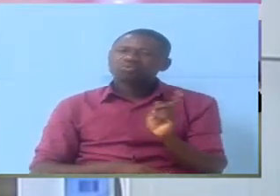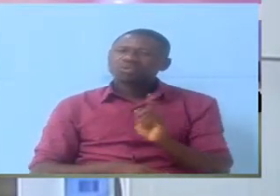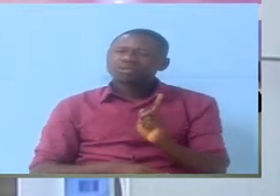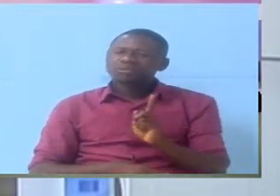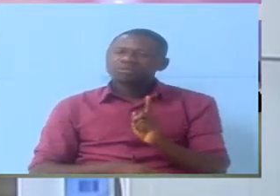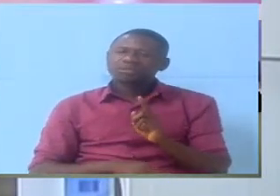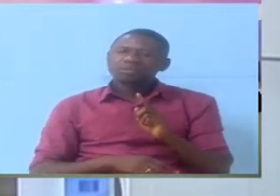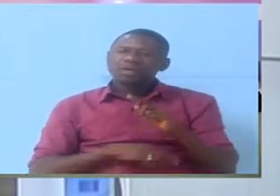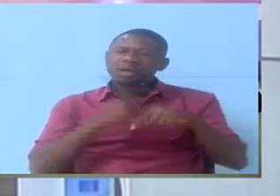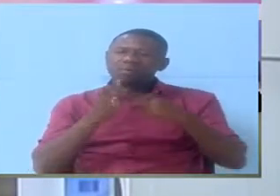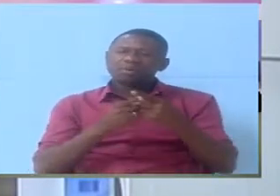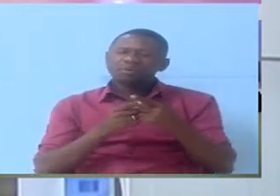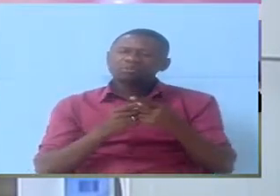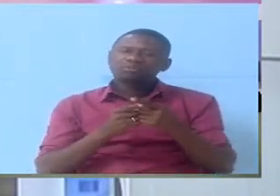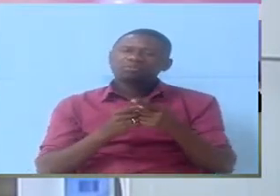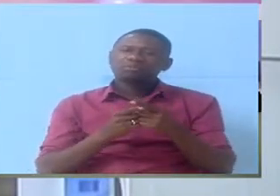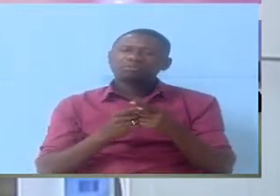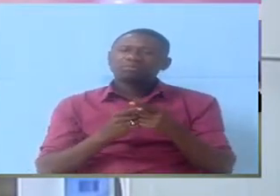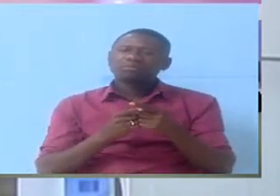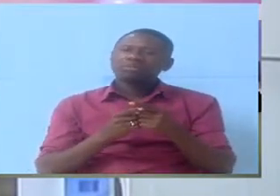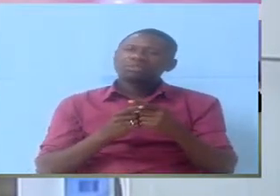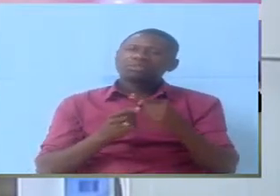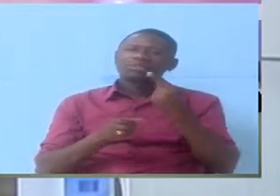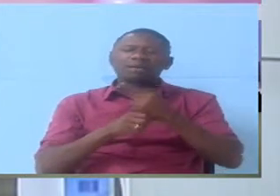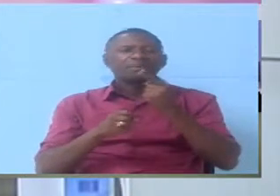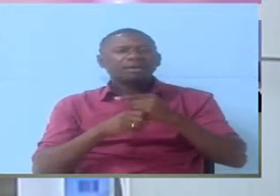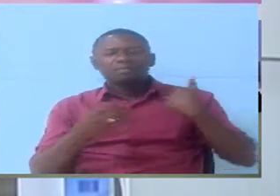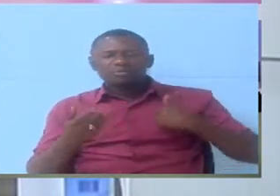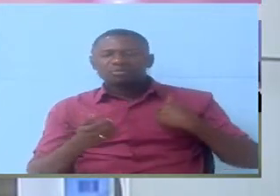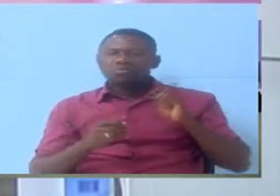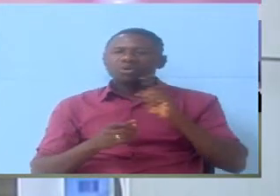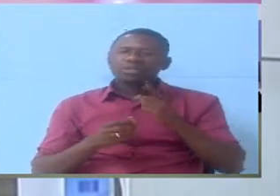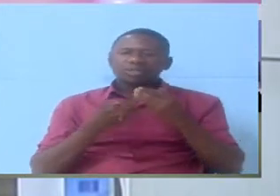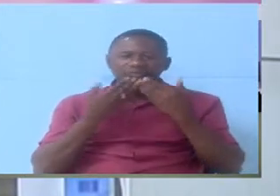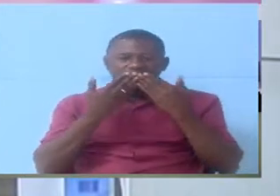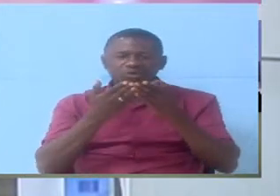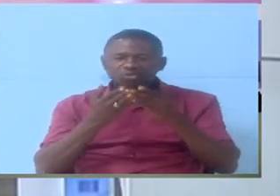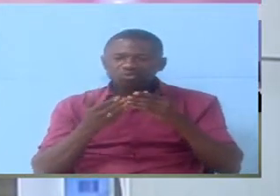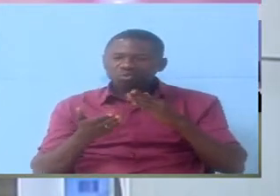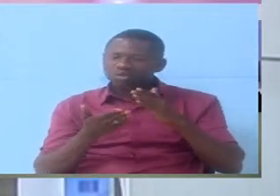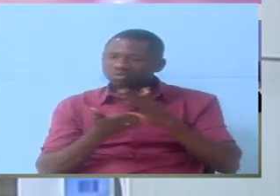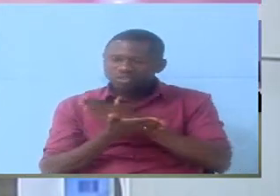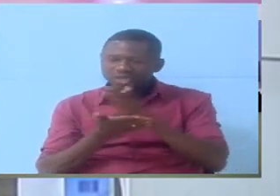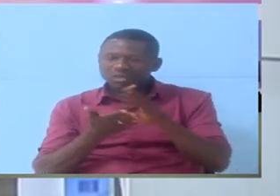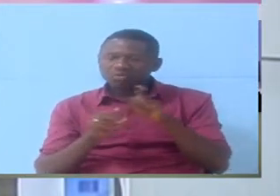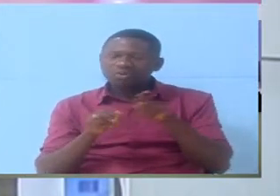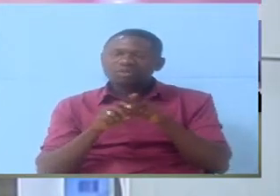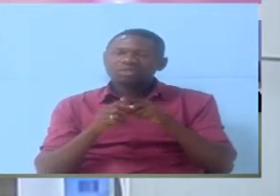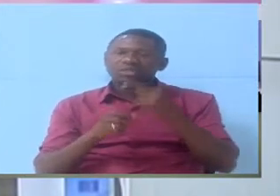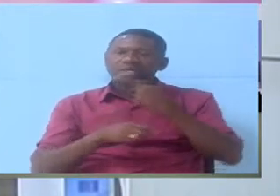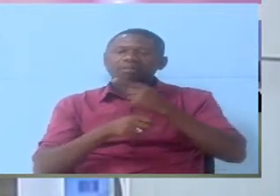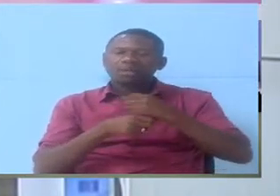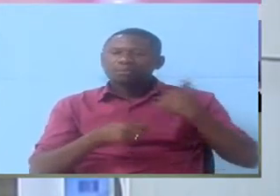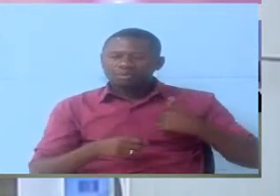With regards to the public? Yeah. That was on Monday. Okay. On the same day,